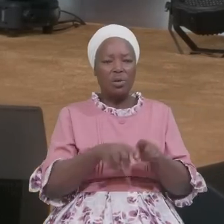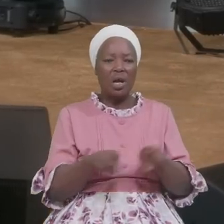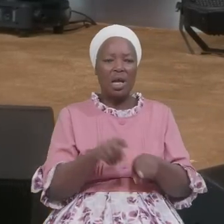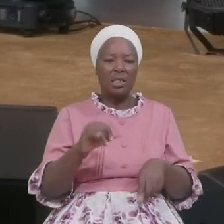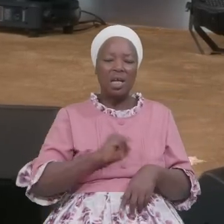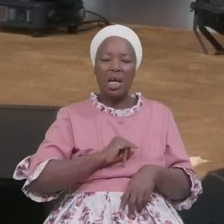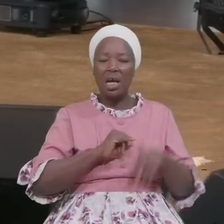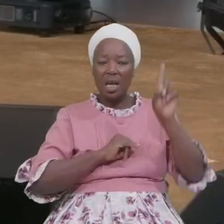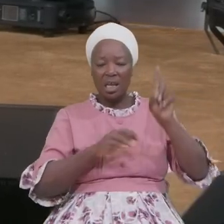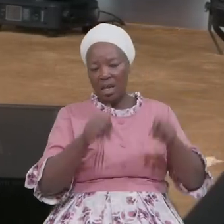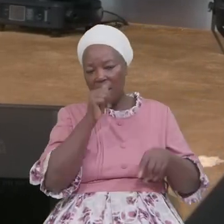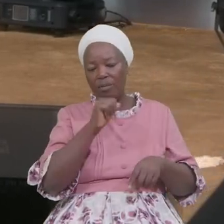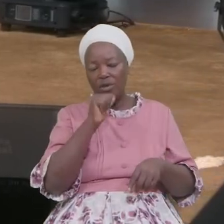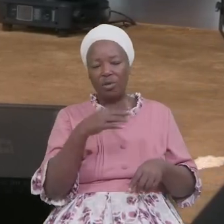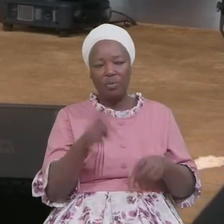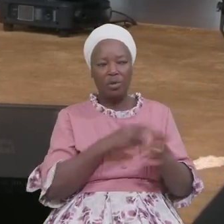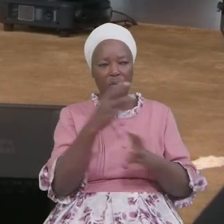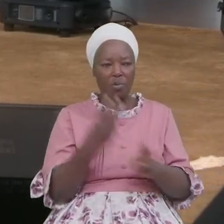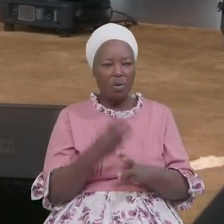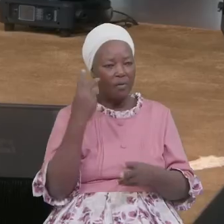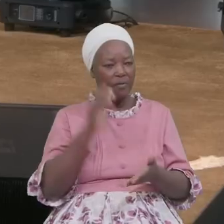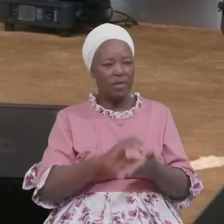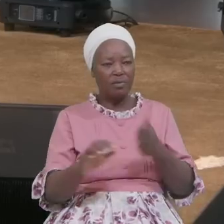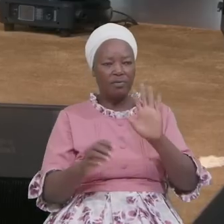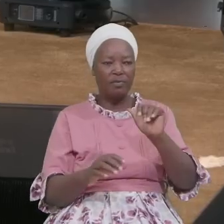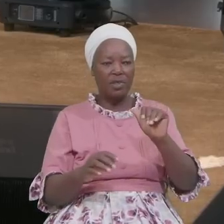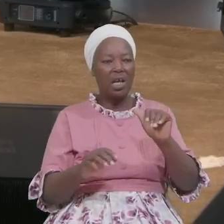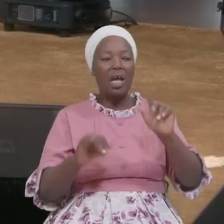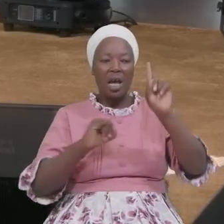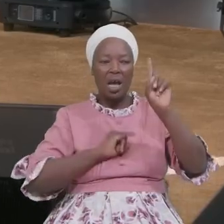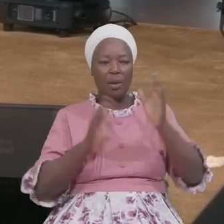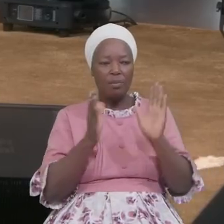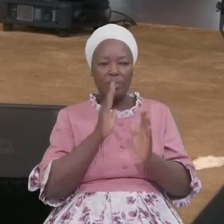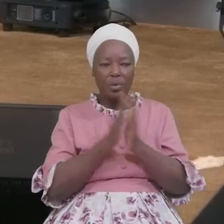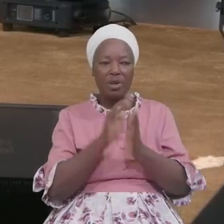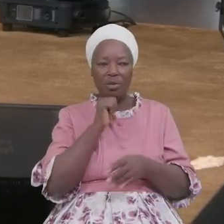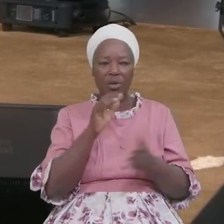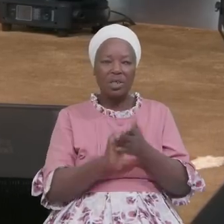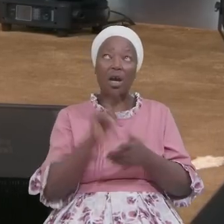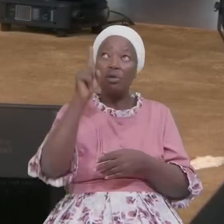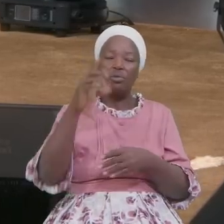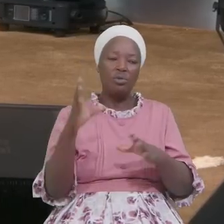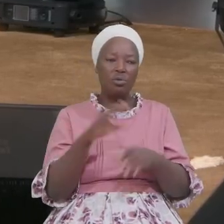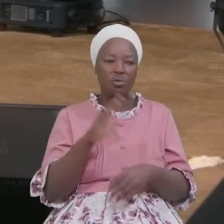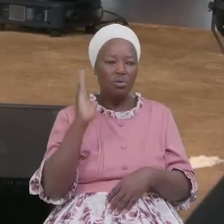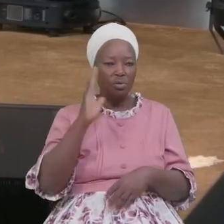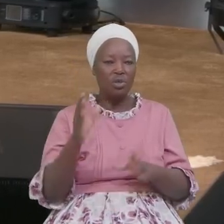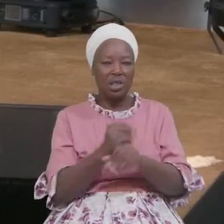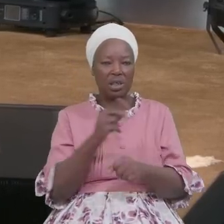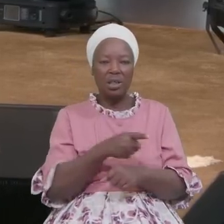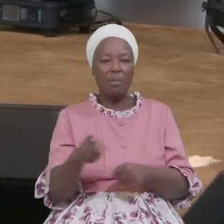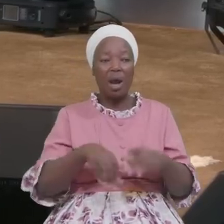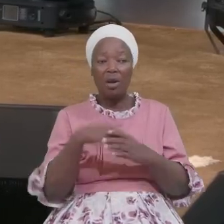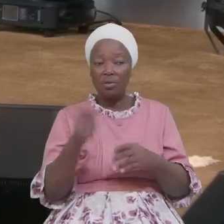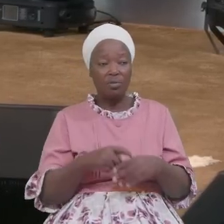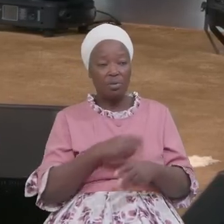15. In verse 15, I pray now that thou shouldest take them out of the world, but that thou shouldest